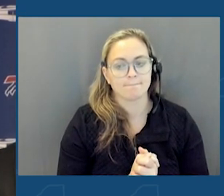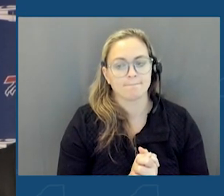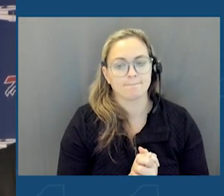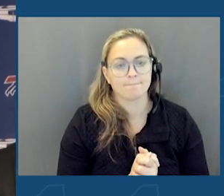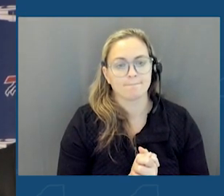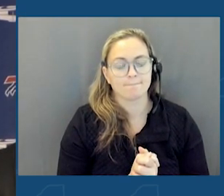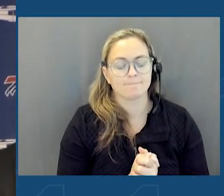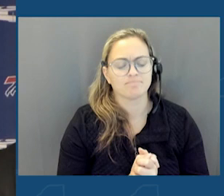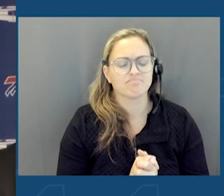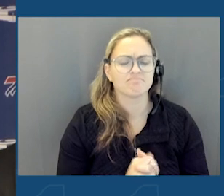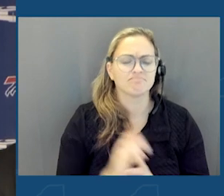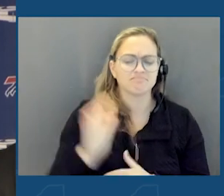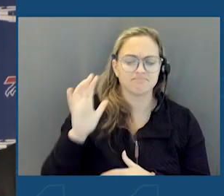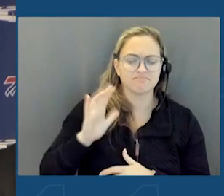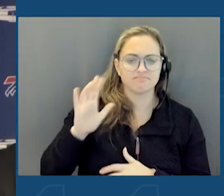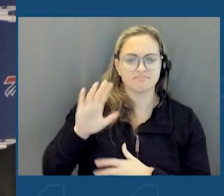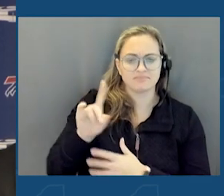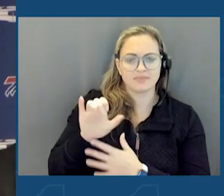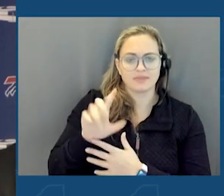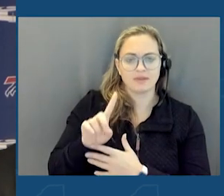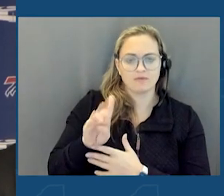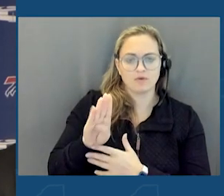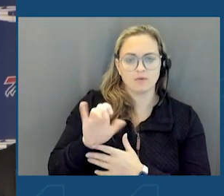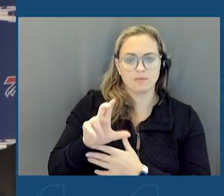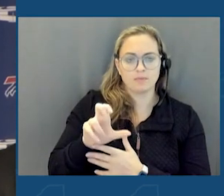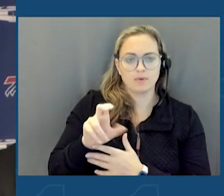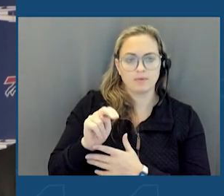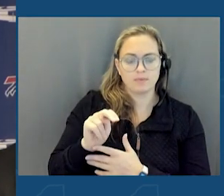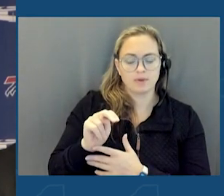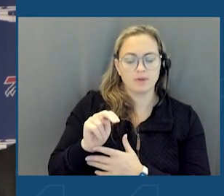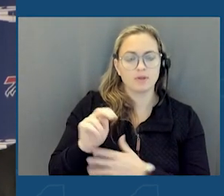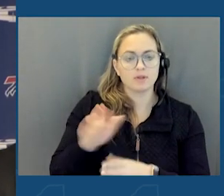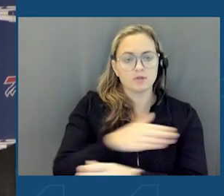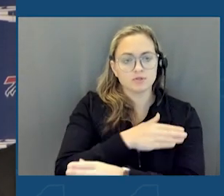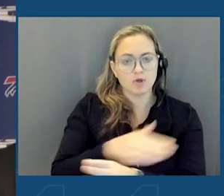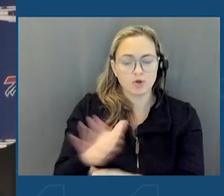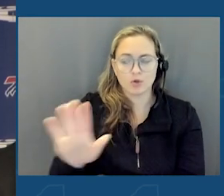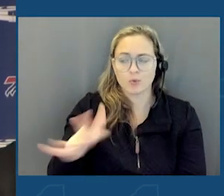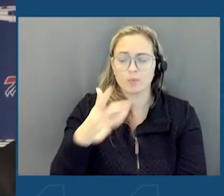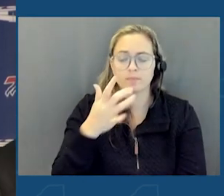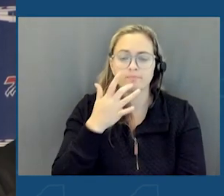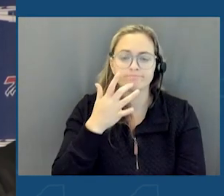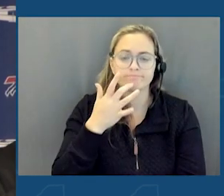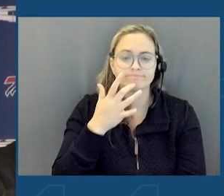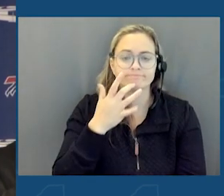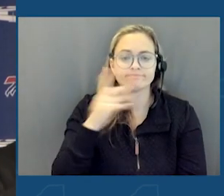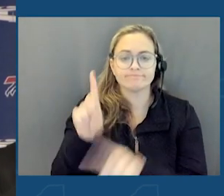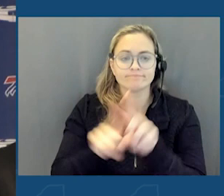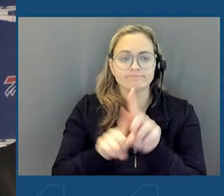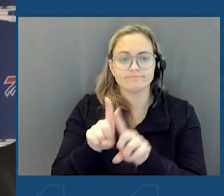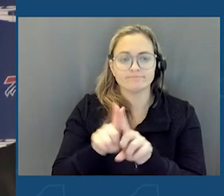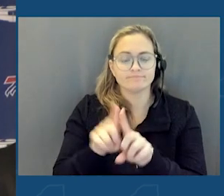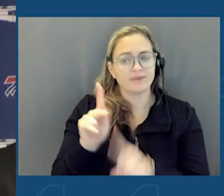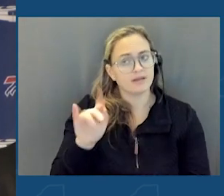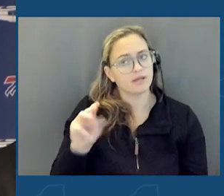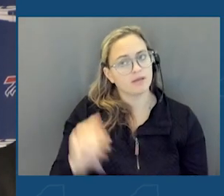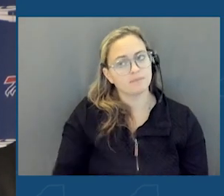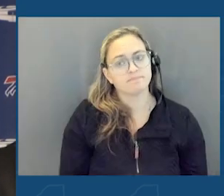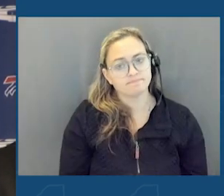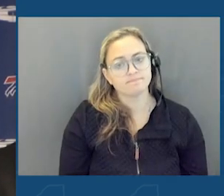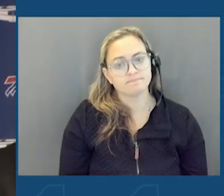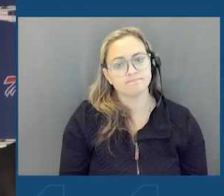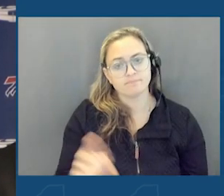Years ago, David Bellamy penned a song, "You're My Favorite Star." And Kim, you are